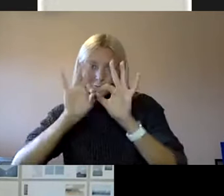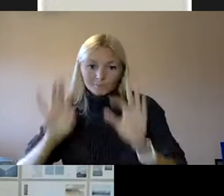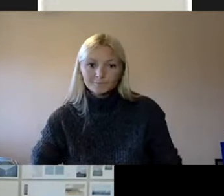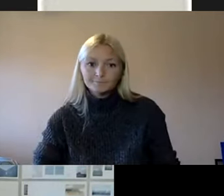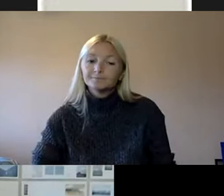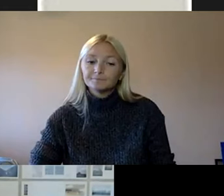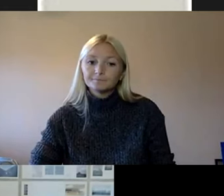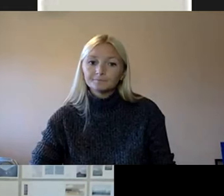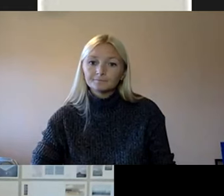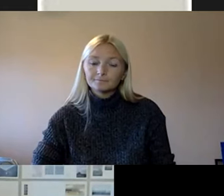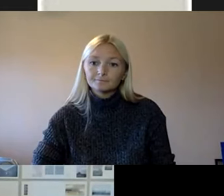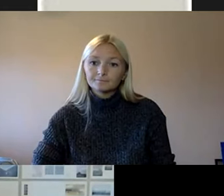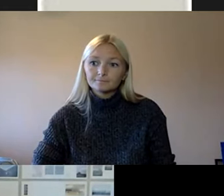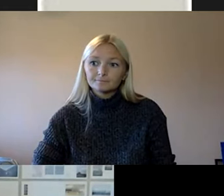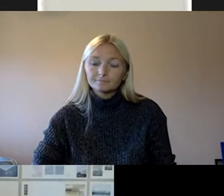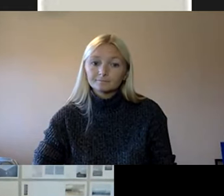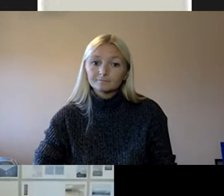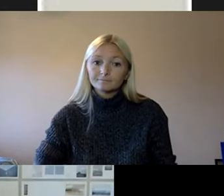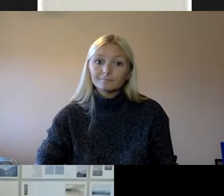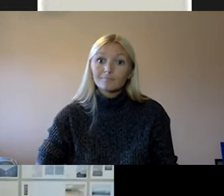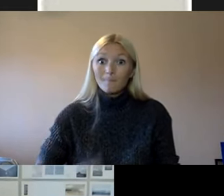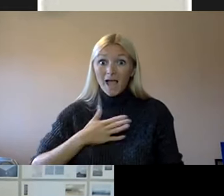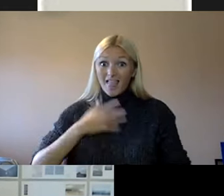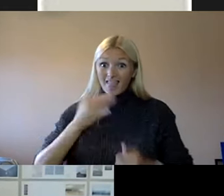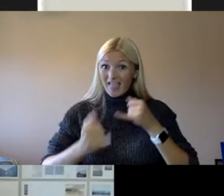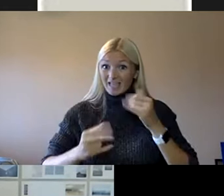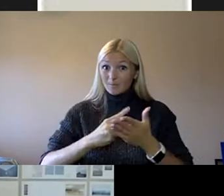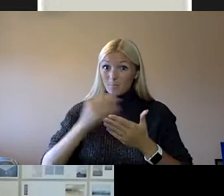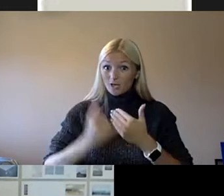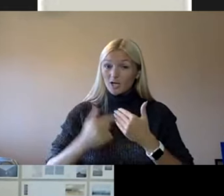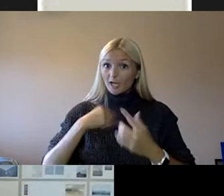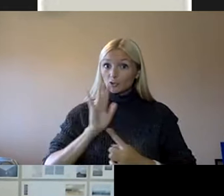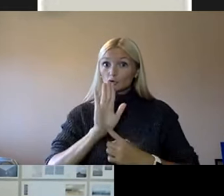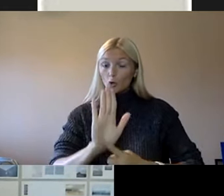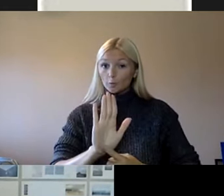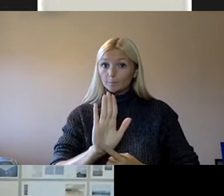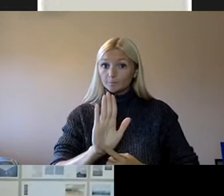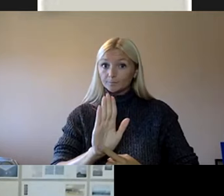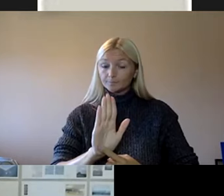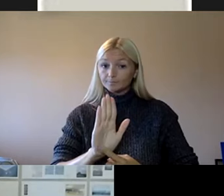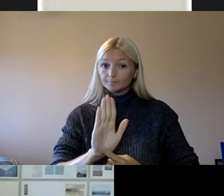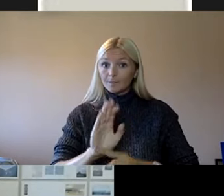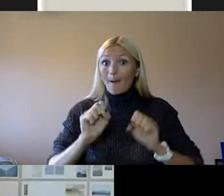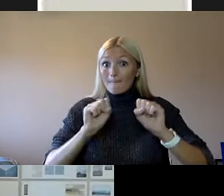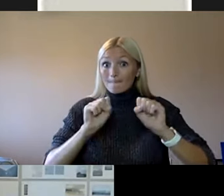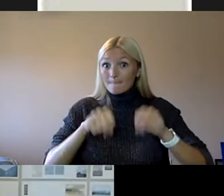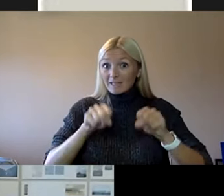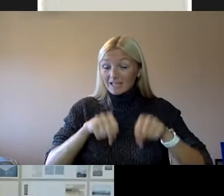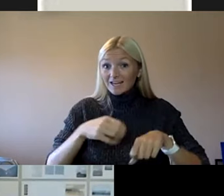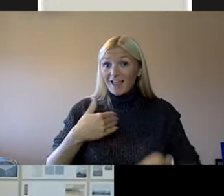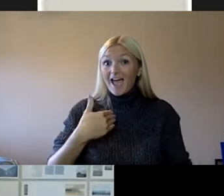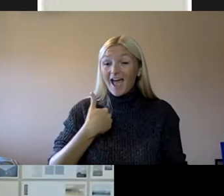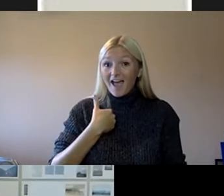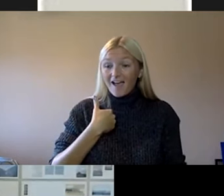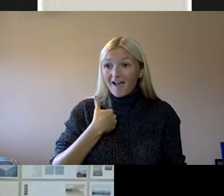you look at that last project in the countryside, the last one I showed you, the ability to have